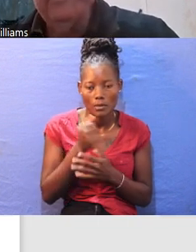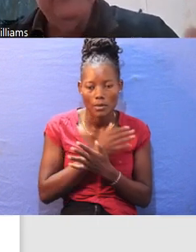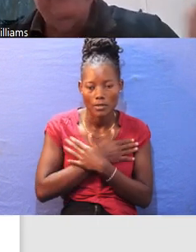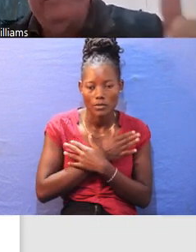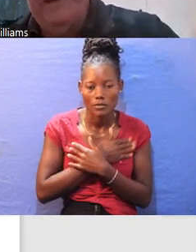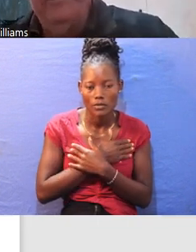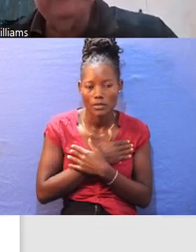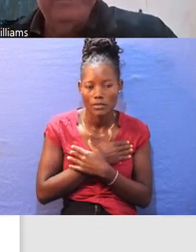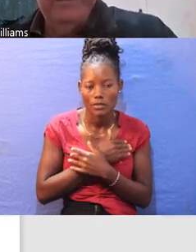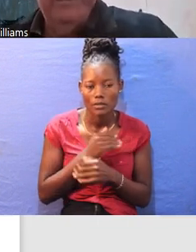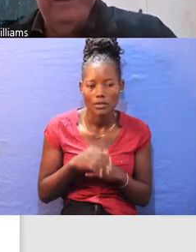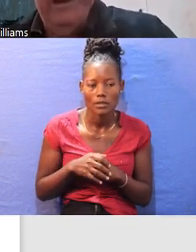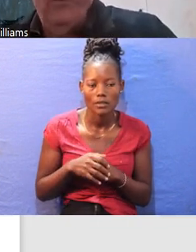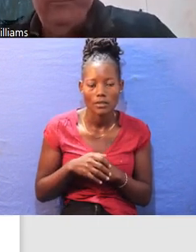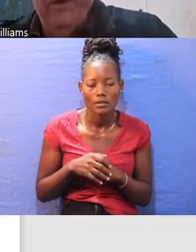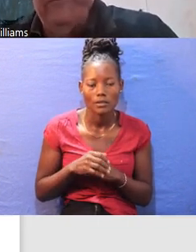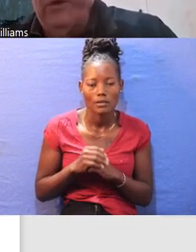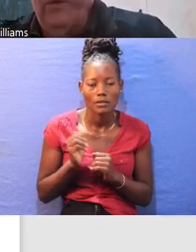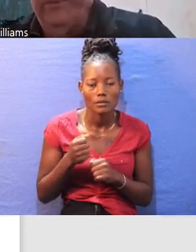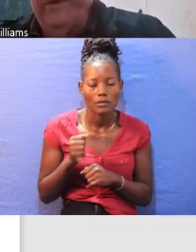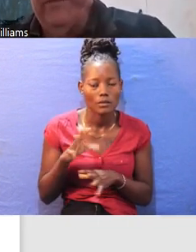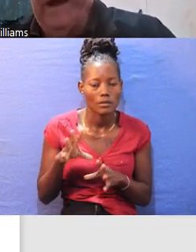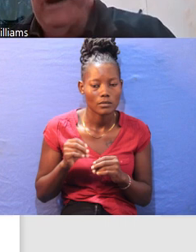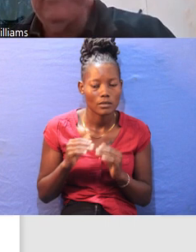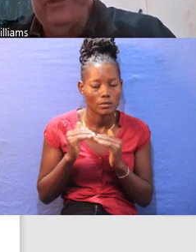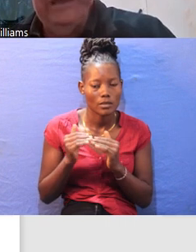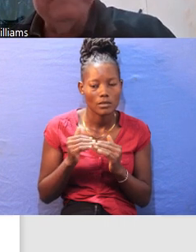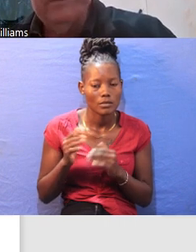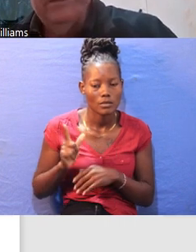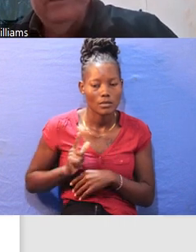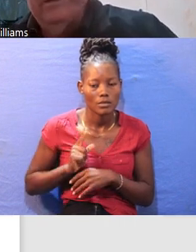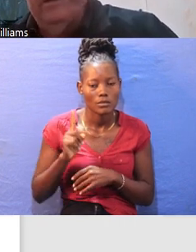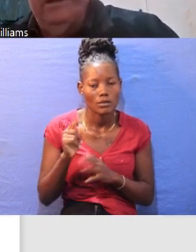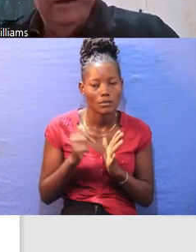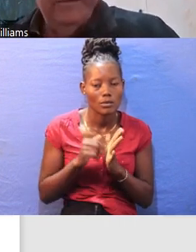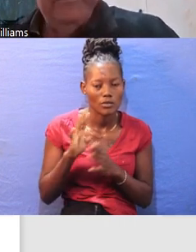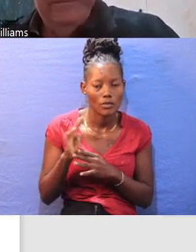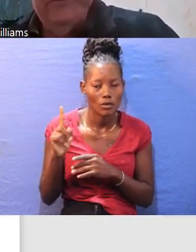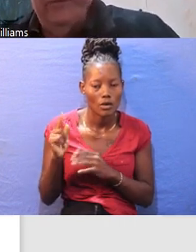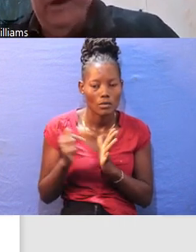levels. Females, about 1.4 to 1.5. I've seen females that